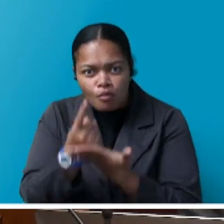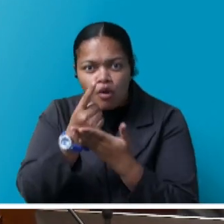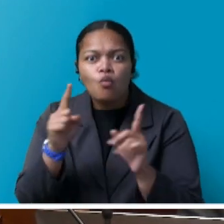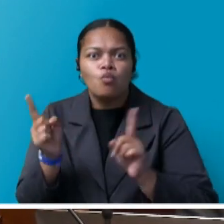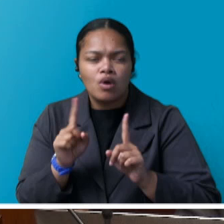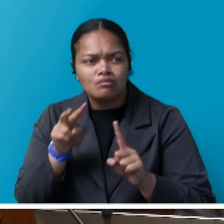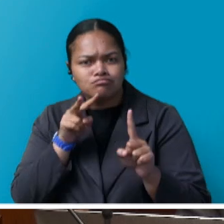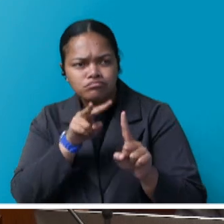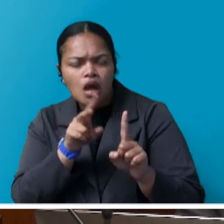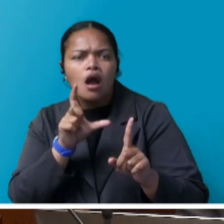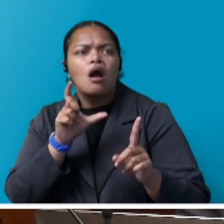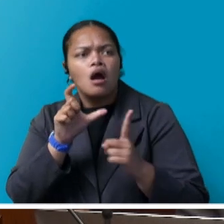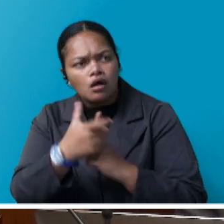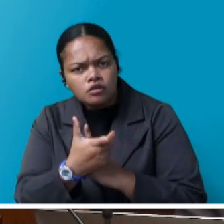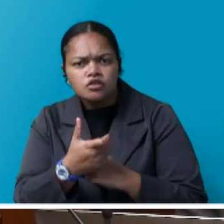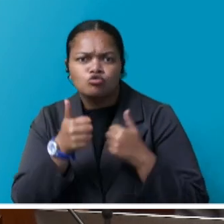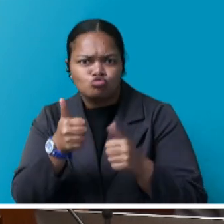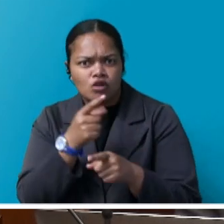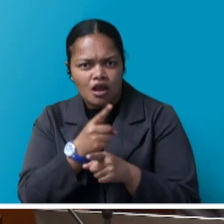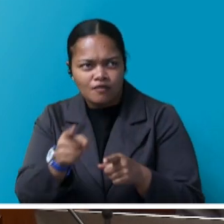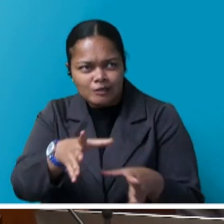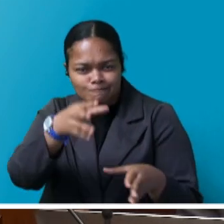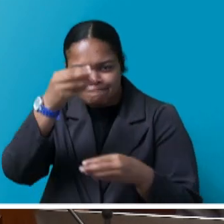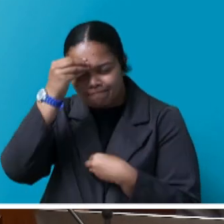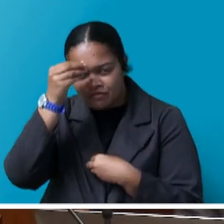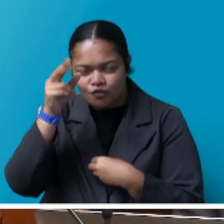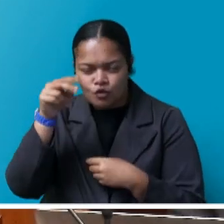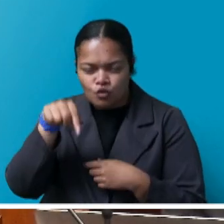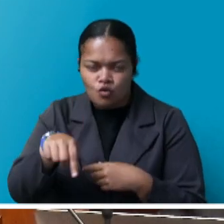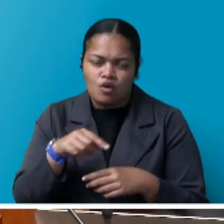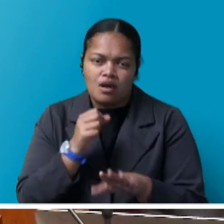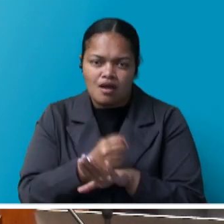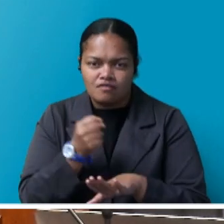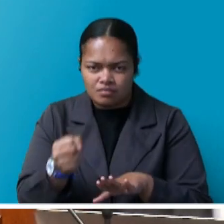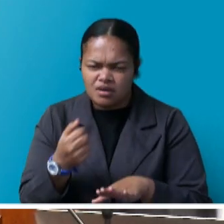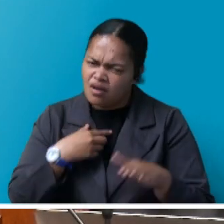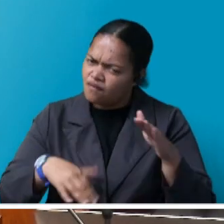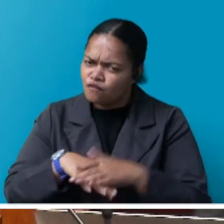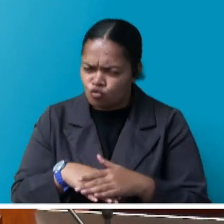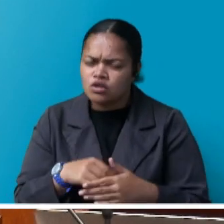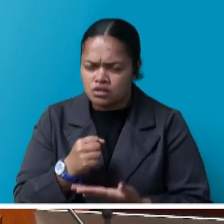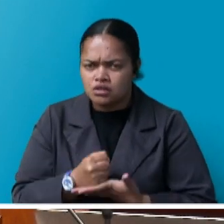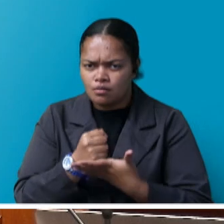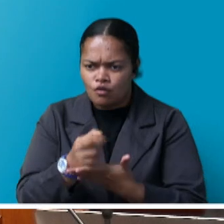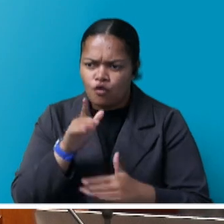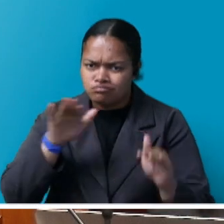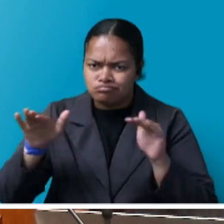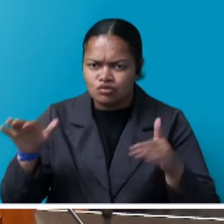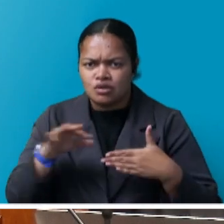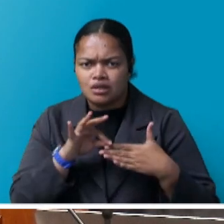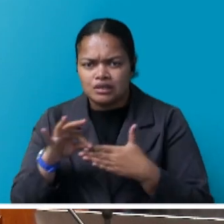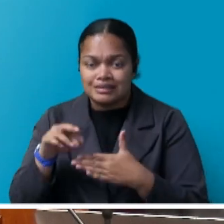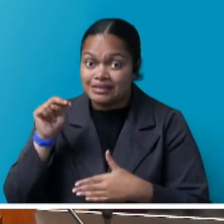and good governance, which is essential for national development. Mr. Speaker, sir, I fully support the call for responsible leadership and the